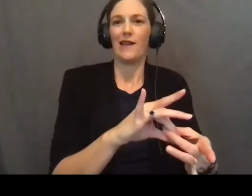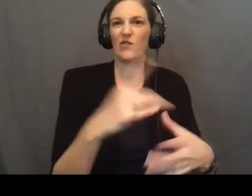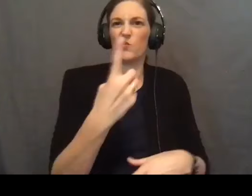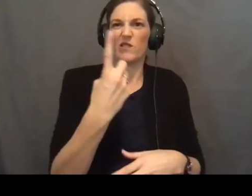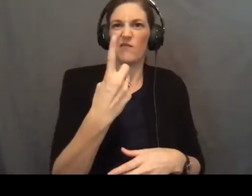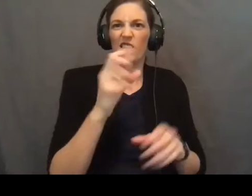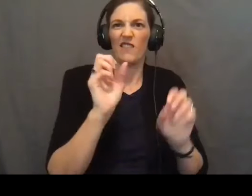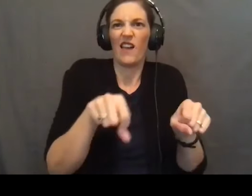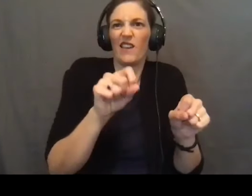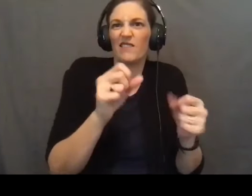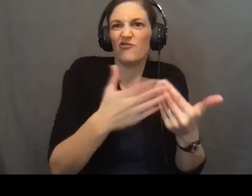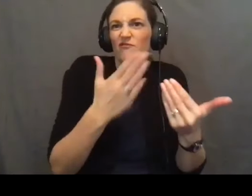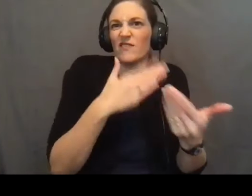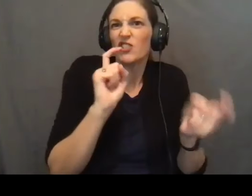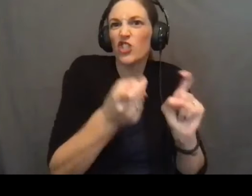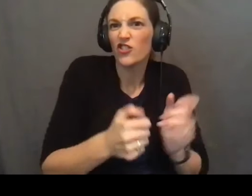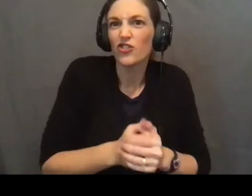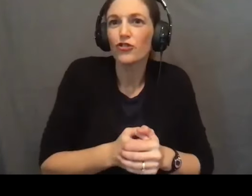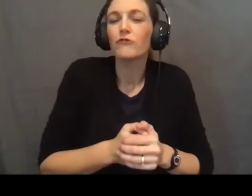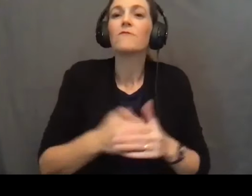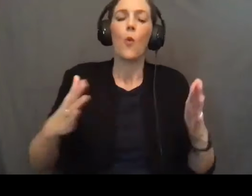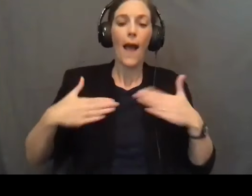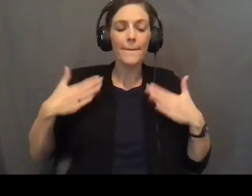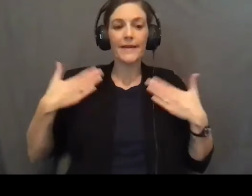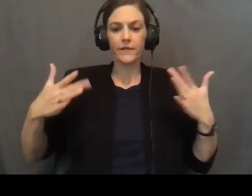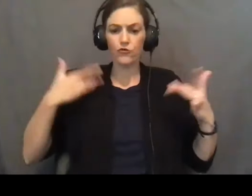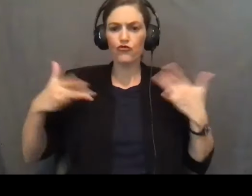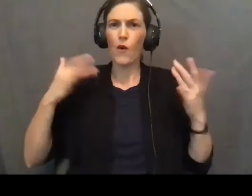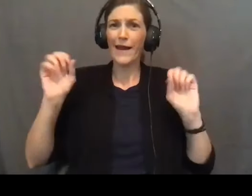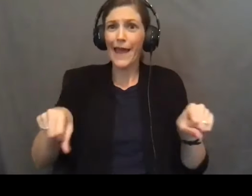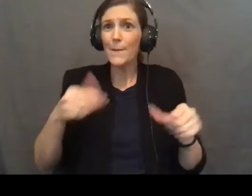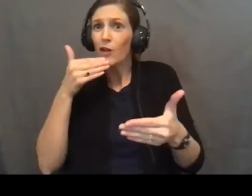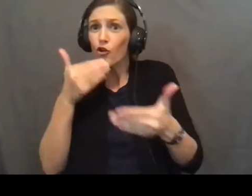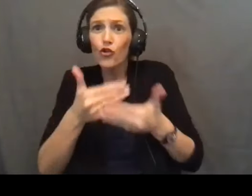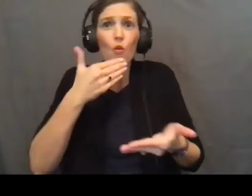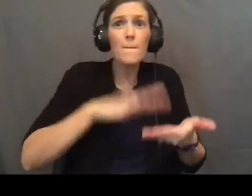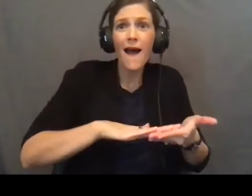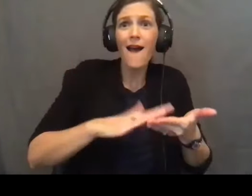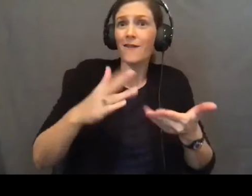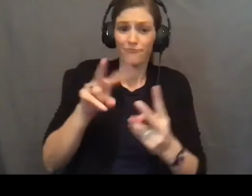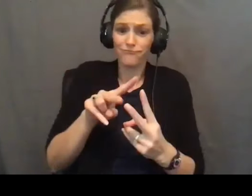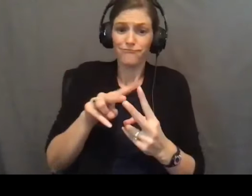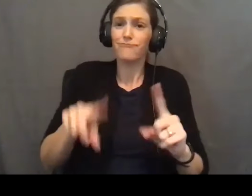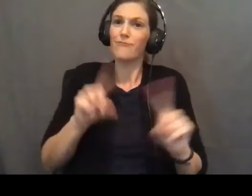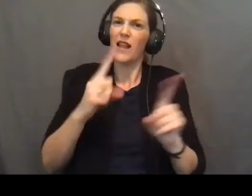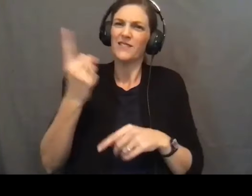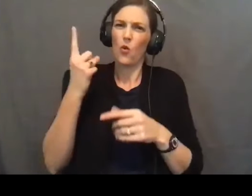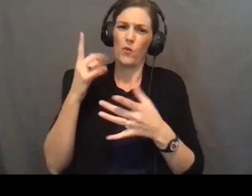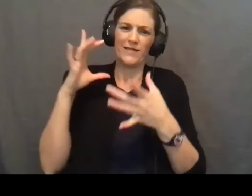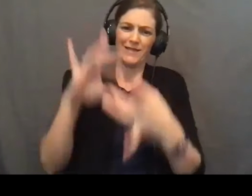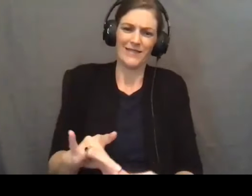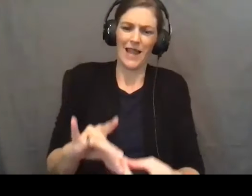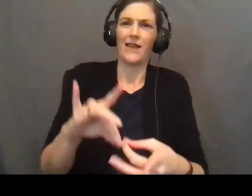so easily shift or change. So happiness and joy can be good or bad, but it's always tied to our